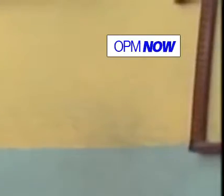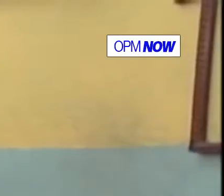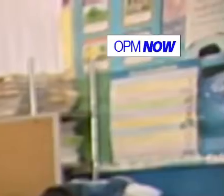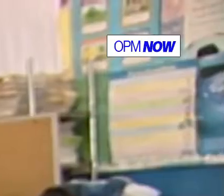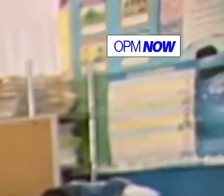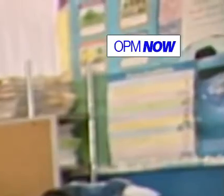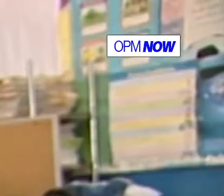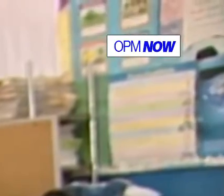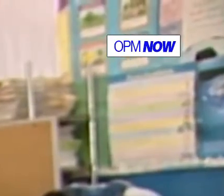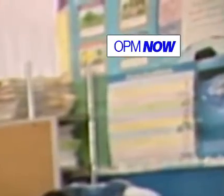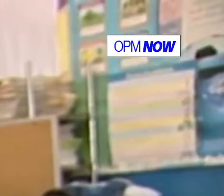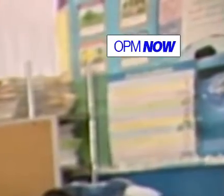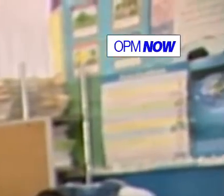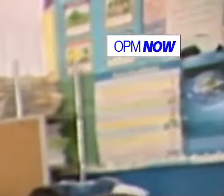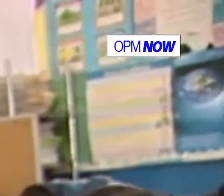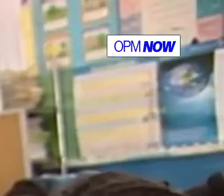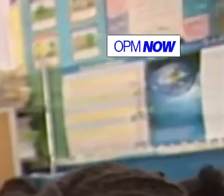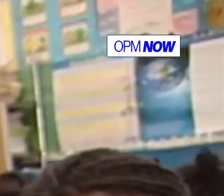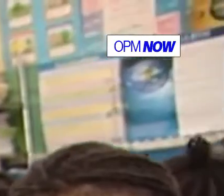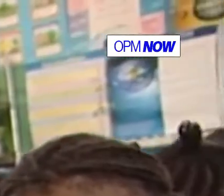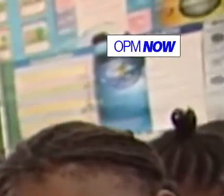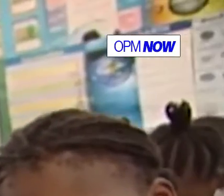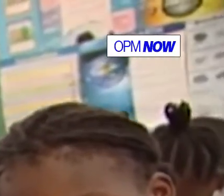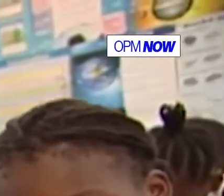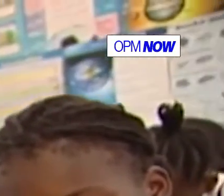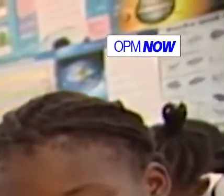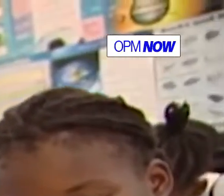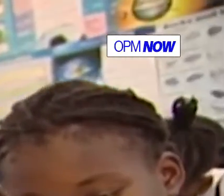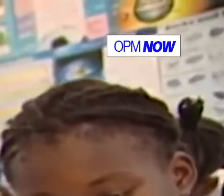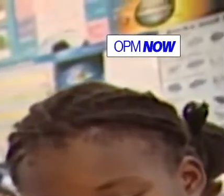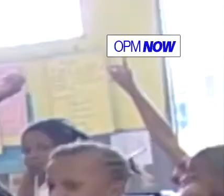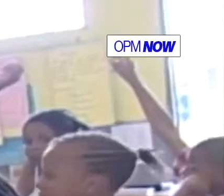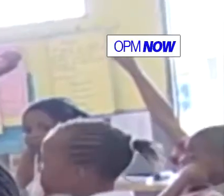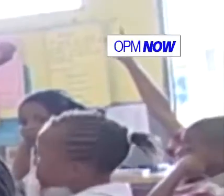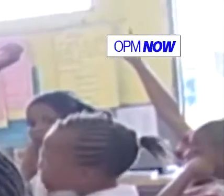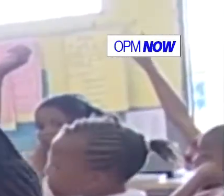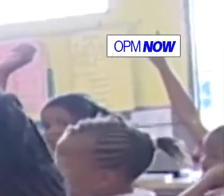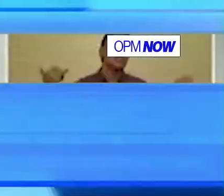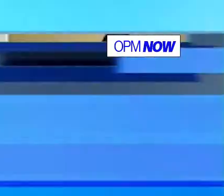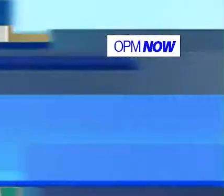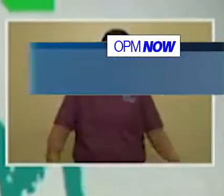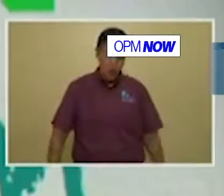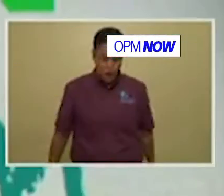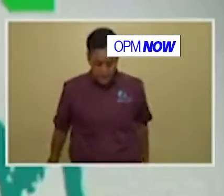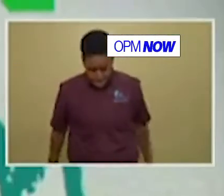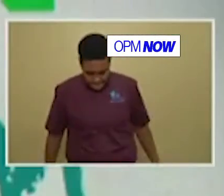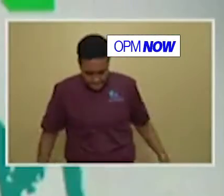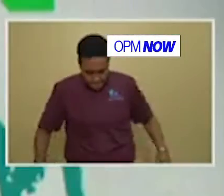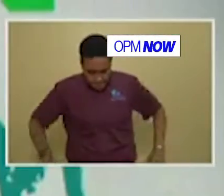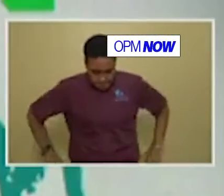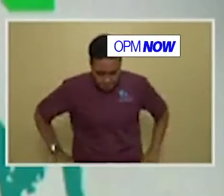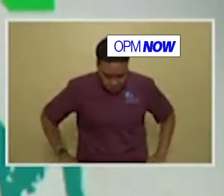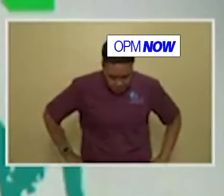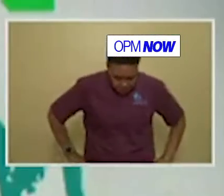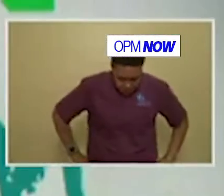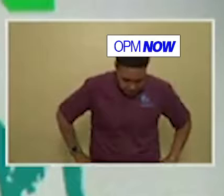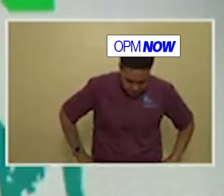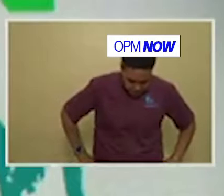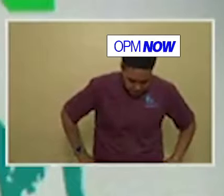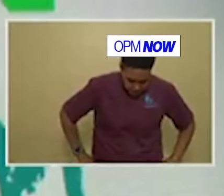the Ministry of Education is putting all in place to support students sitting exams. In terms of